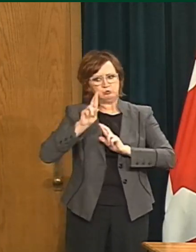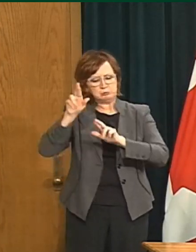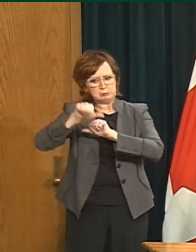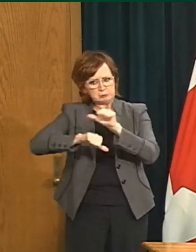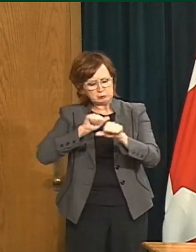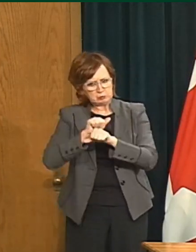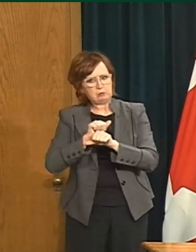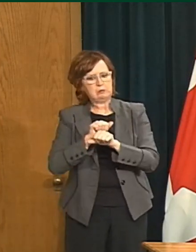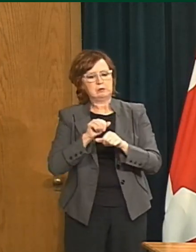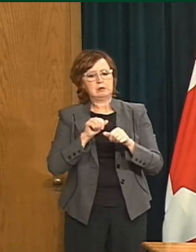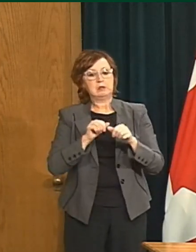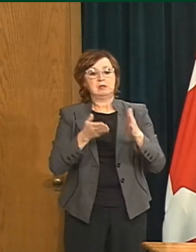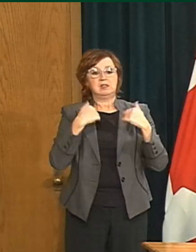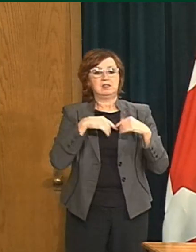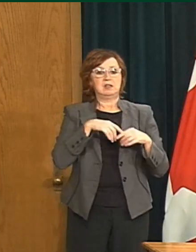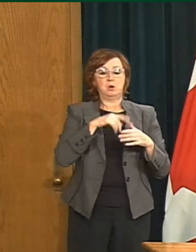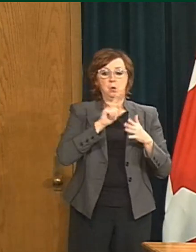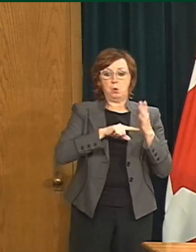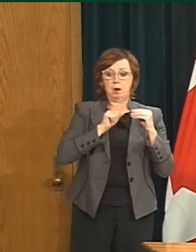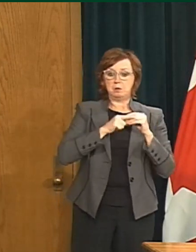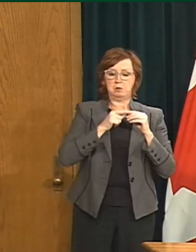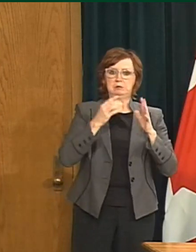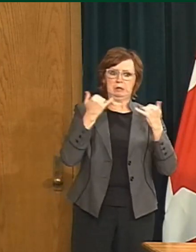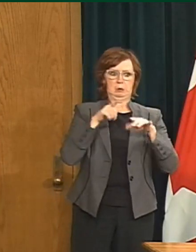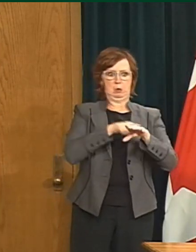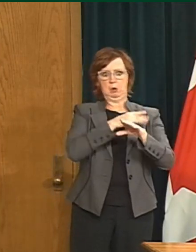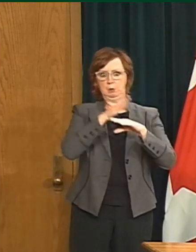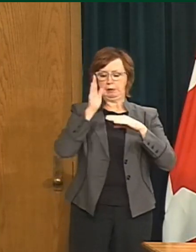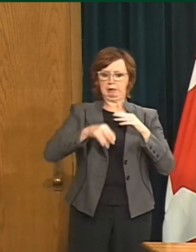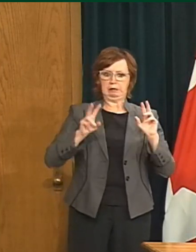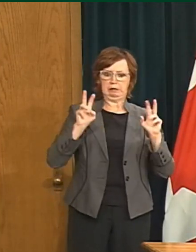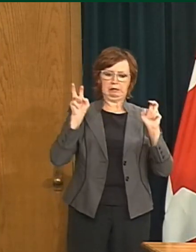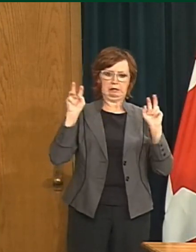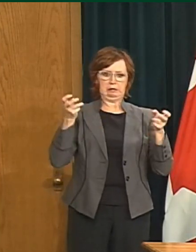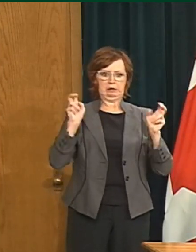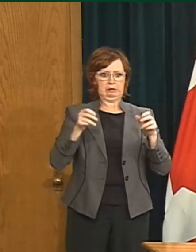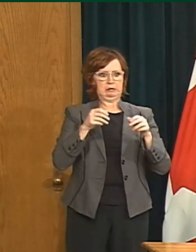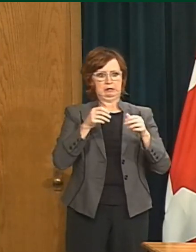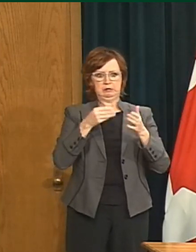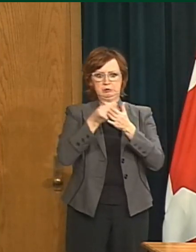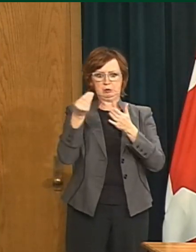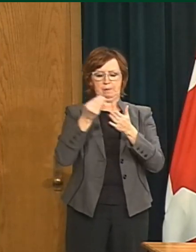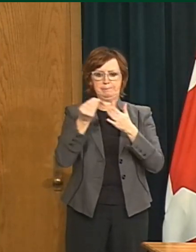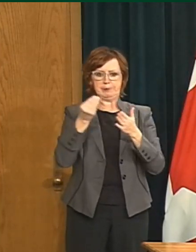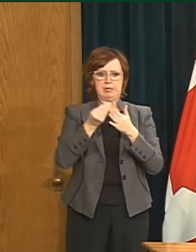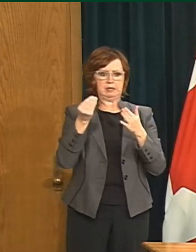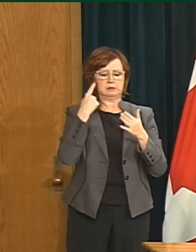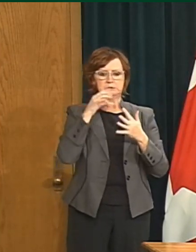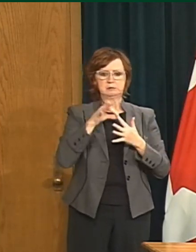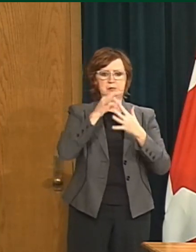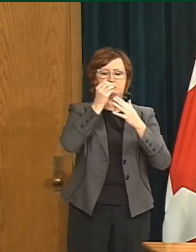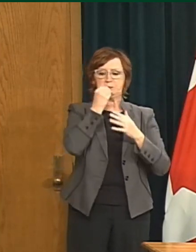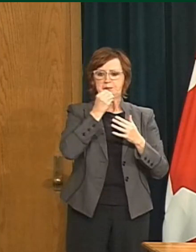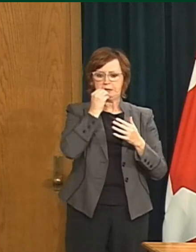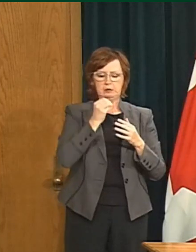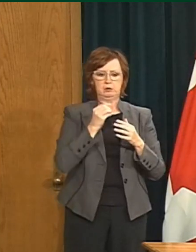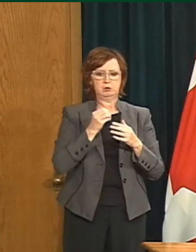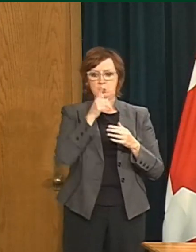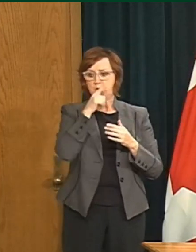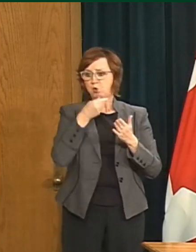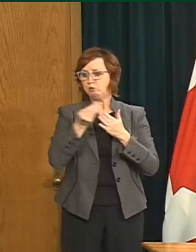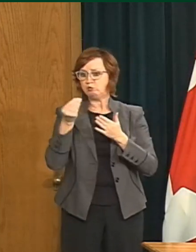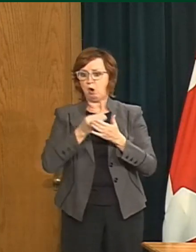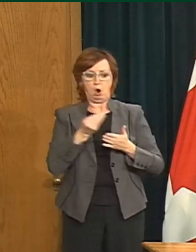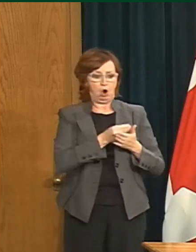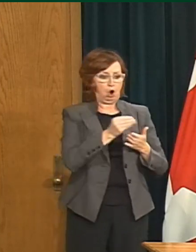For shopping, as we prepare for the long weekend, it's important to go when there's less crowding. Just one person, if possible, goes from the household,